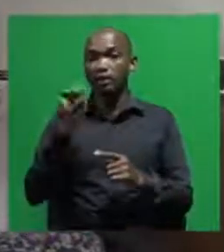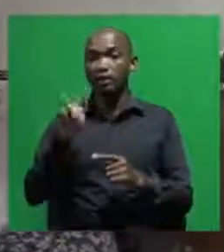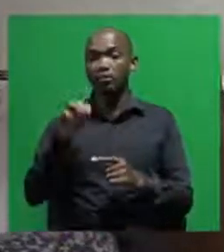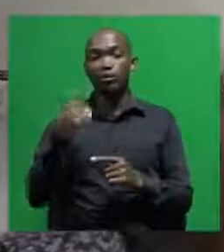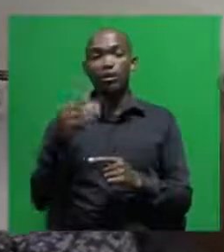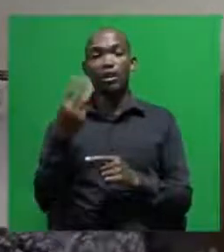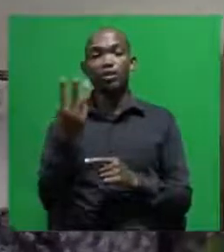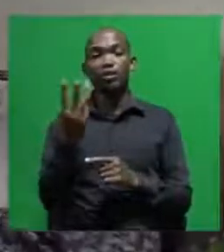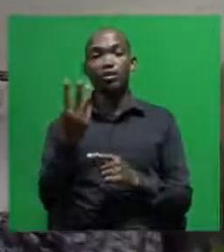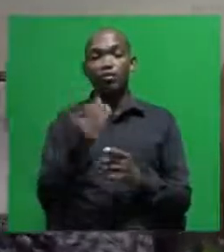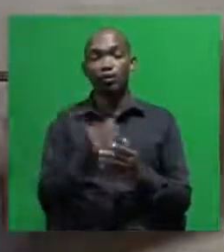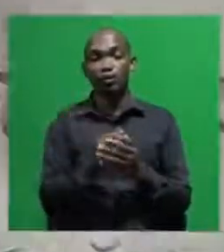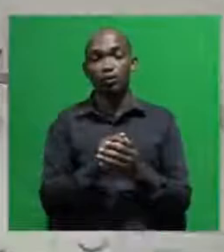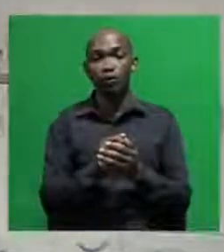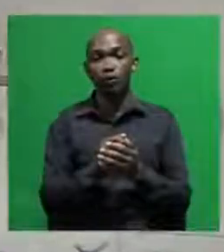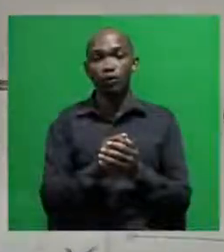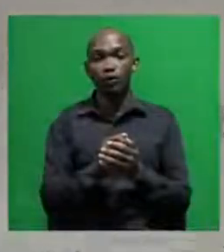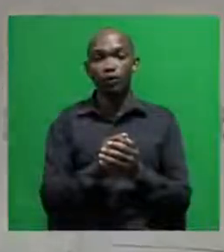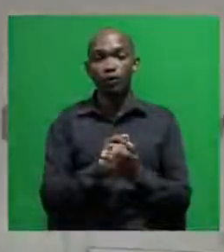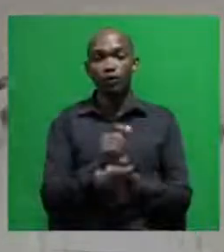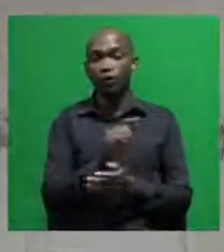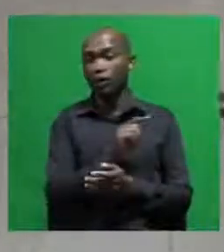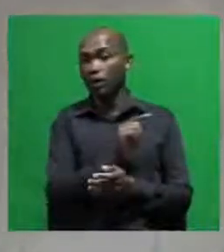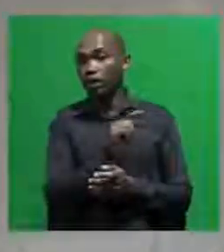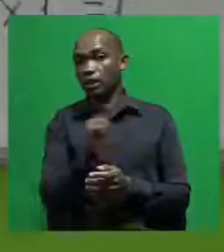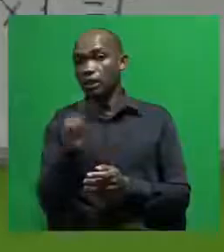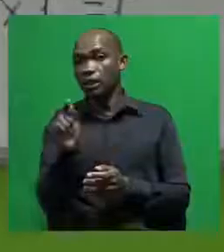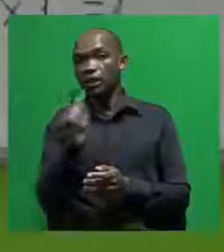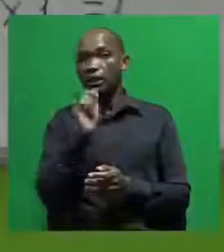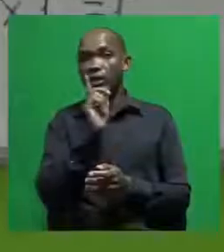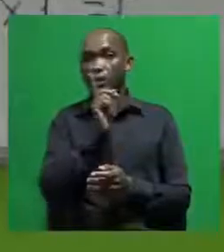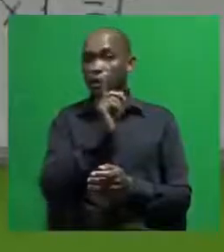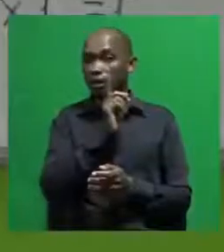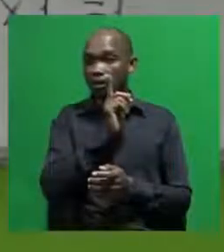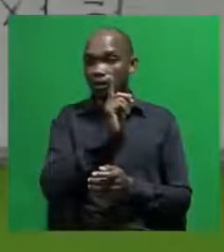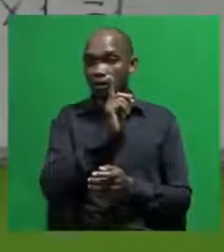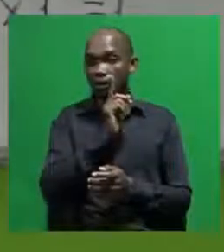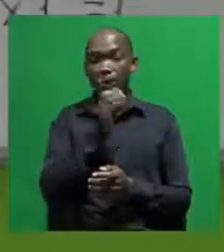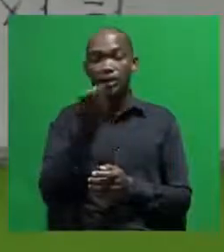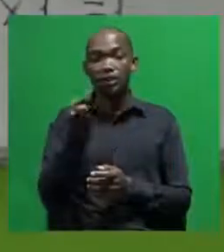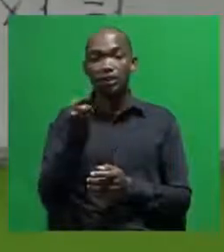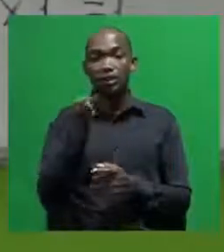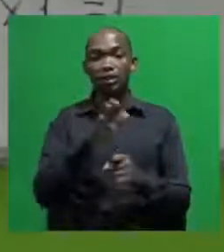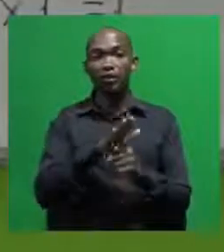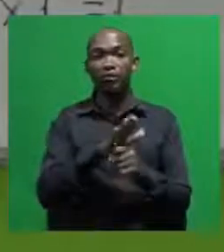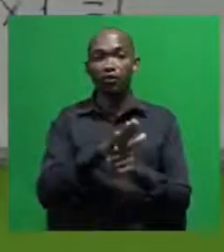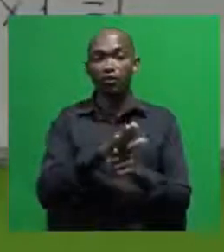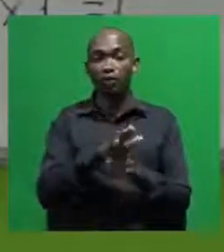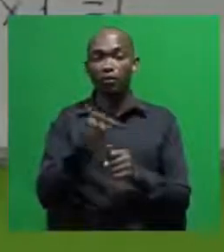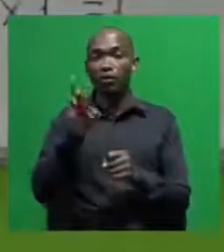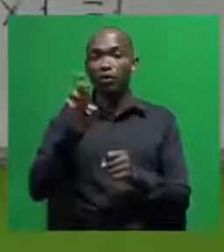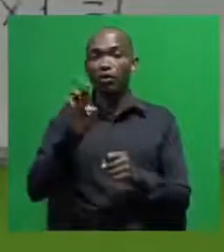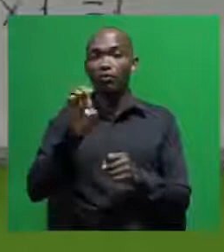100 centimeter cube. You have to underline your answer.